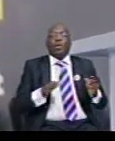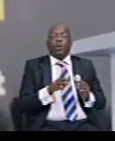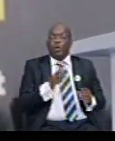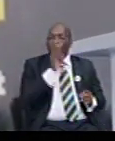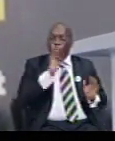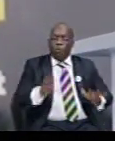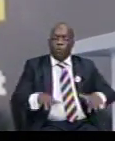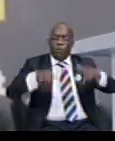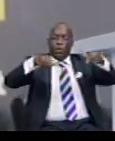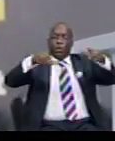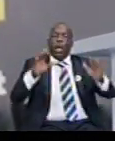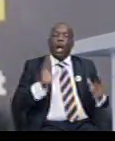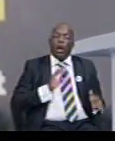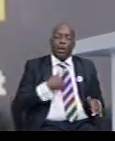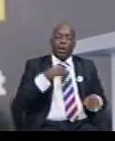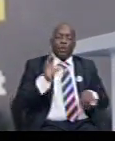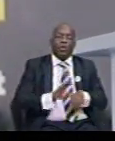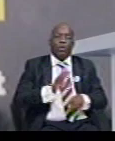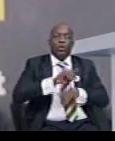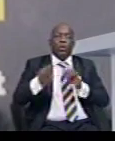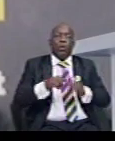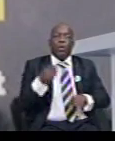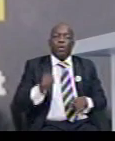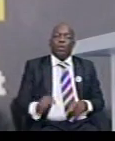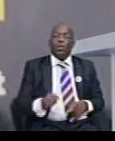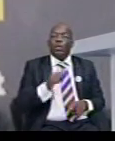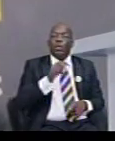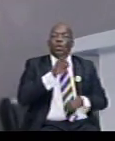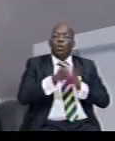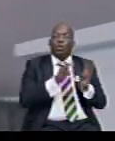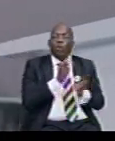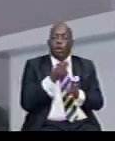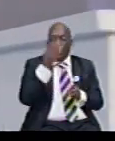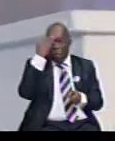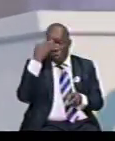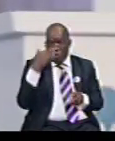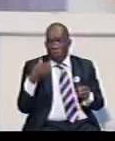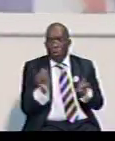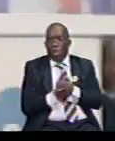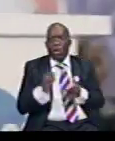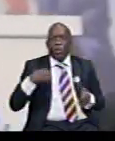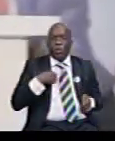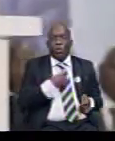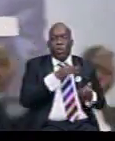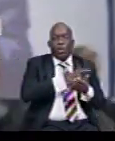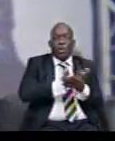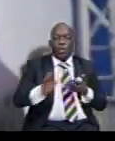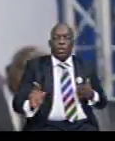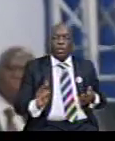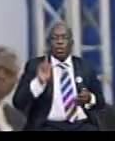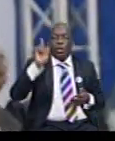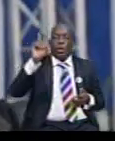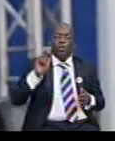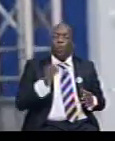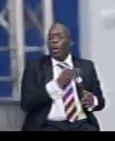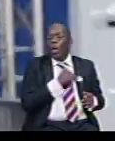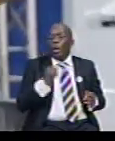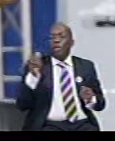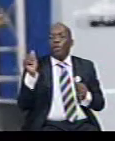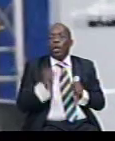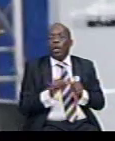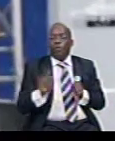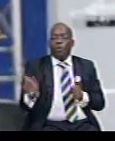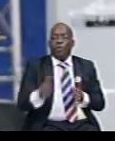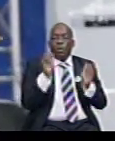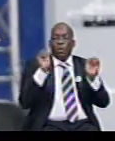world knows that we clean up, and then we mop the floor, and everyone now can come,